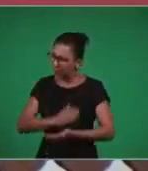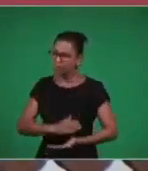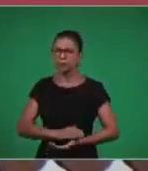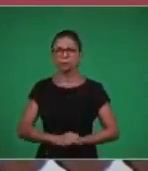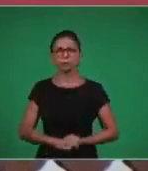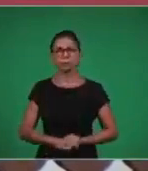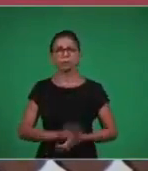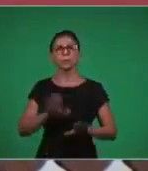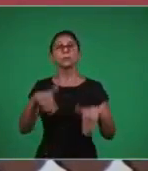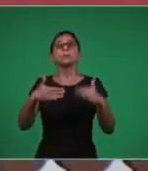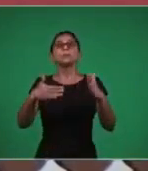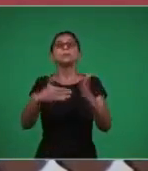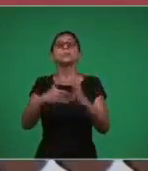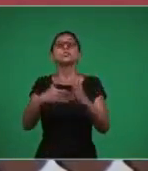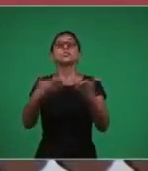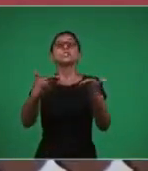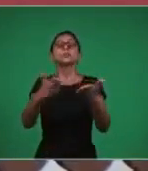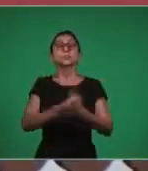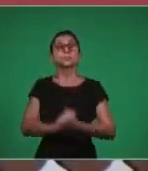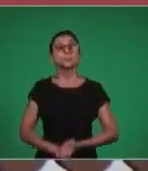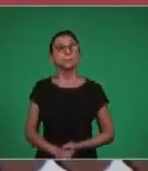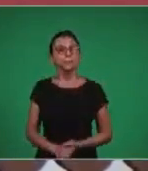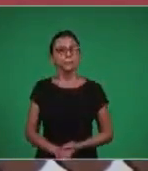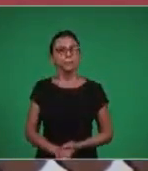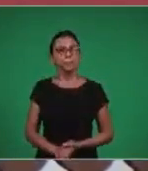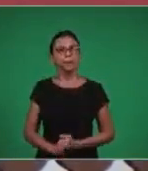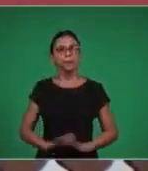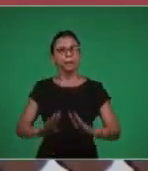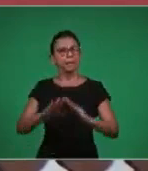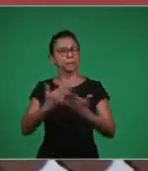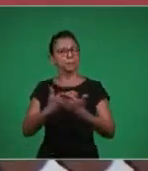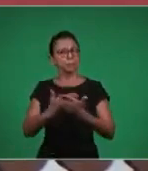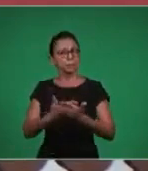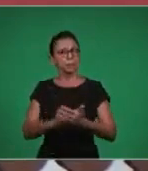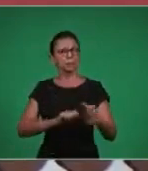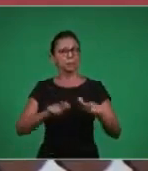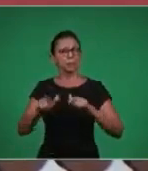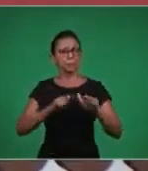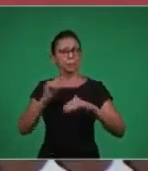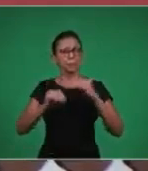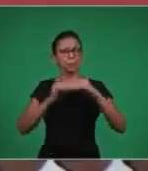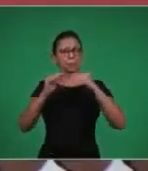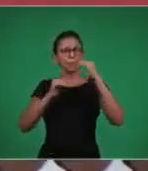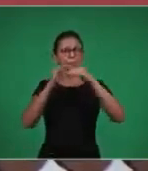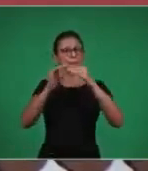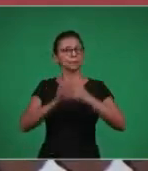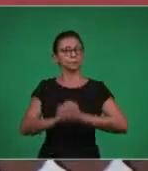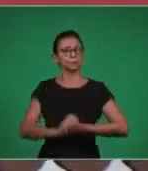limit. They need to know where they need to, until what point they need to go.